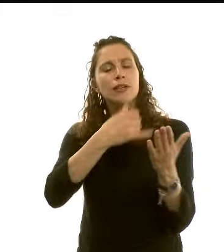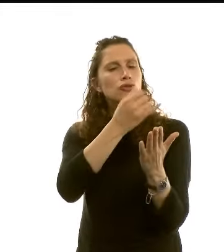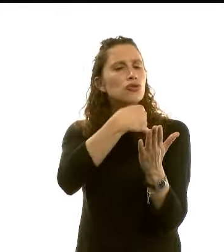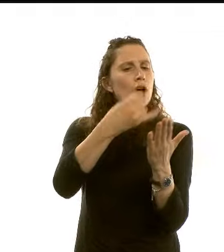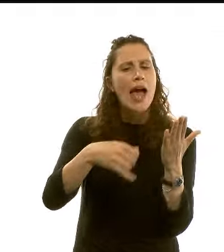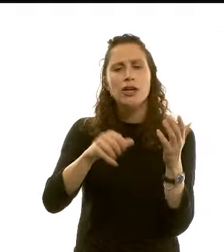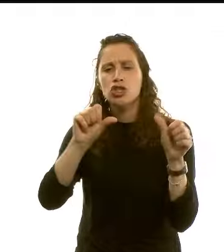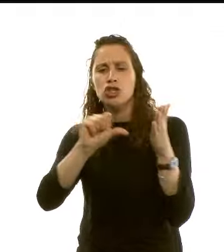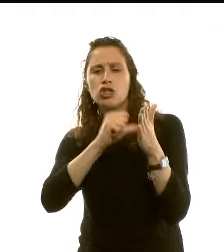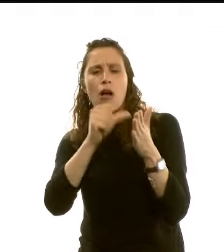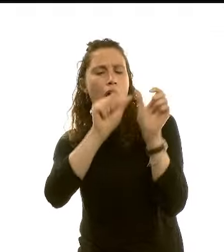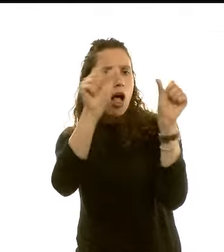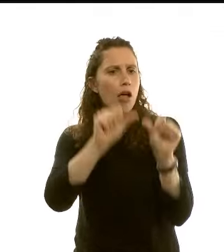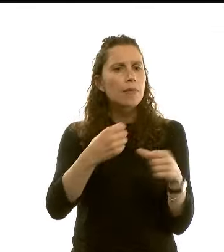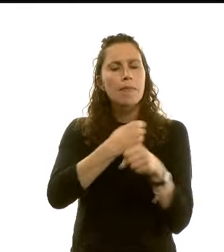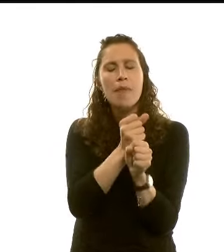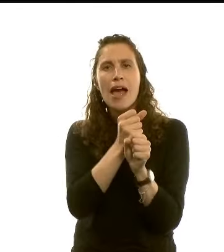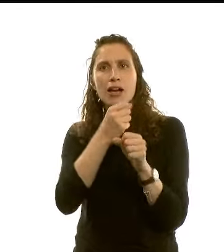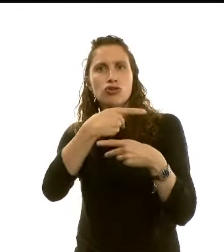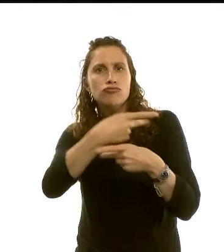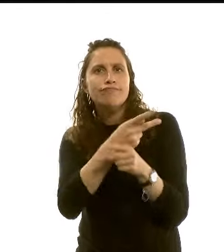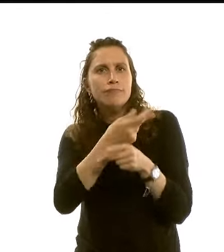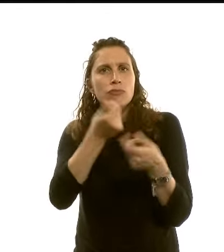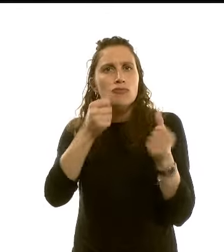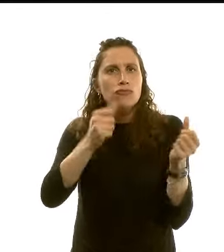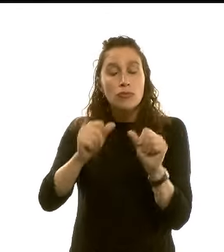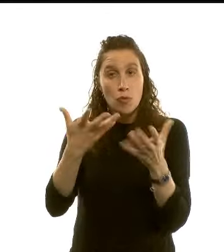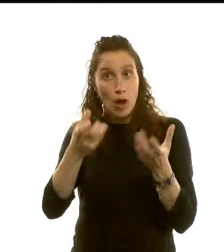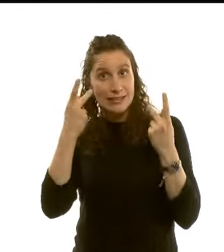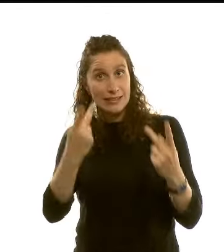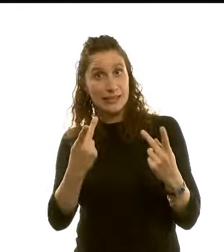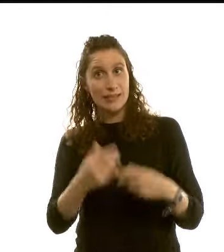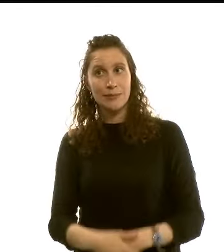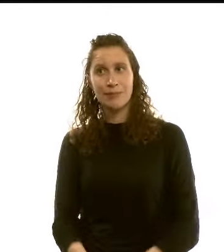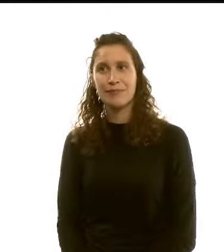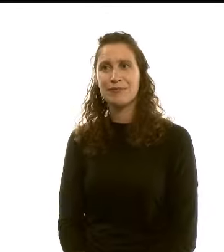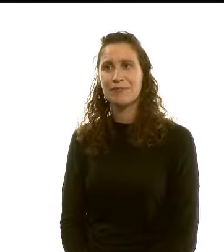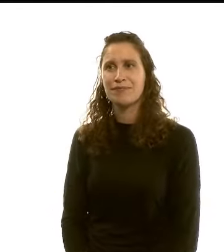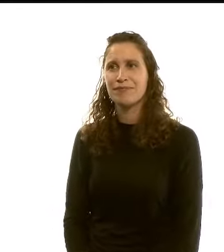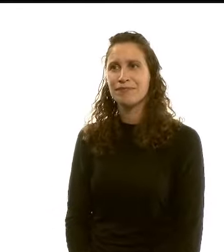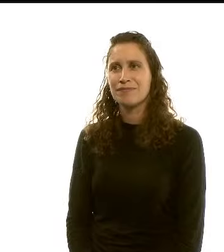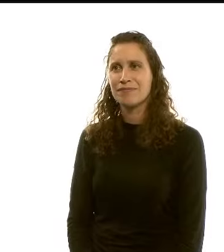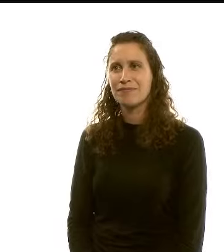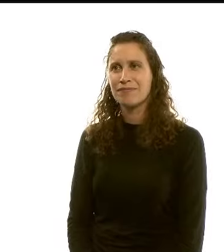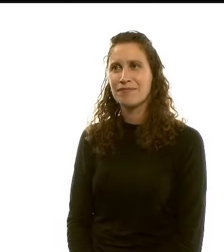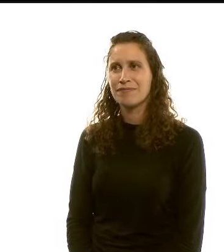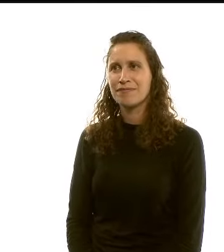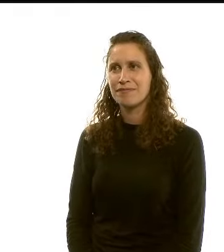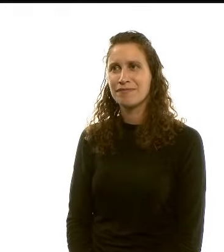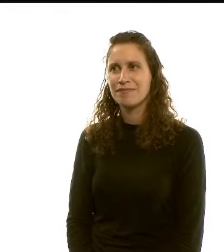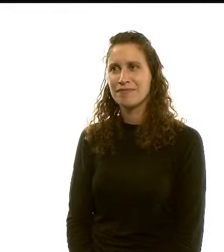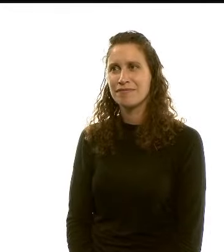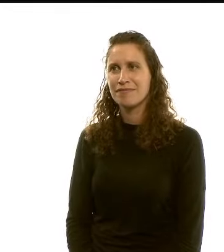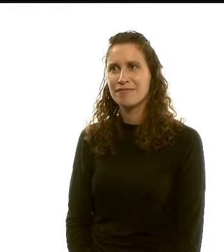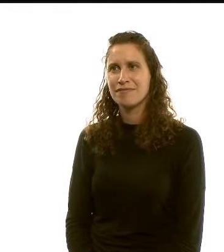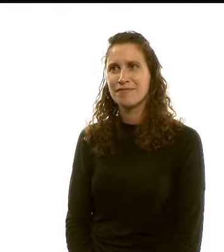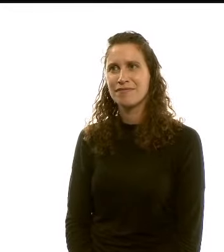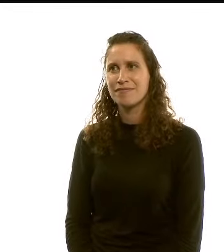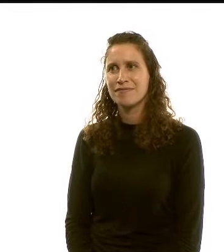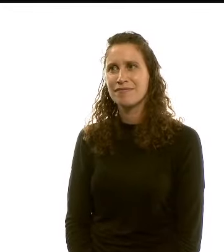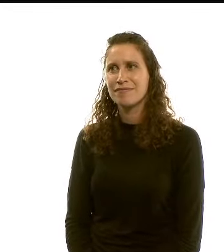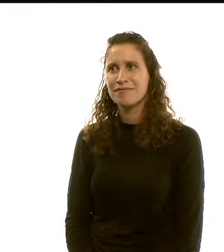sculpt, we make prototypes. You want to see a prototype? Let's go over here. Let's have a look. Yeah. So we get the character locked down. Yeah, we do.